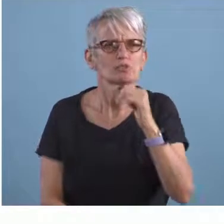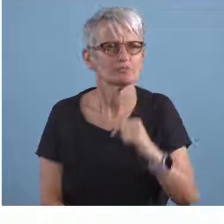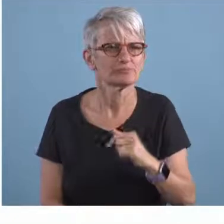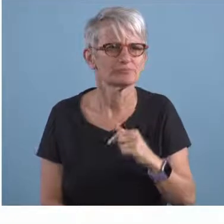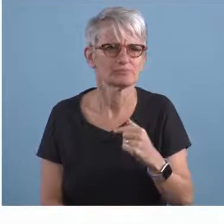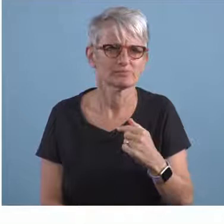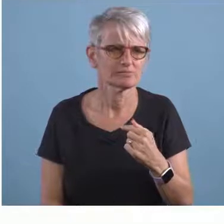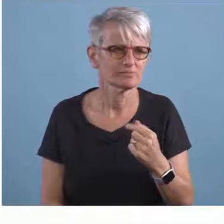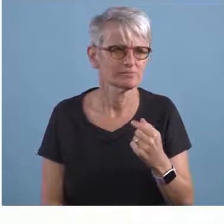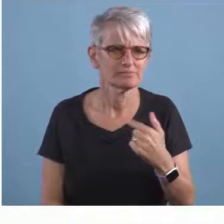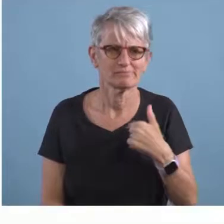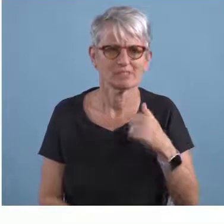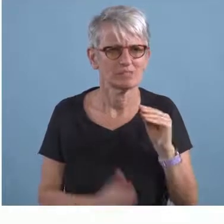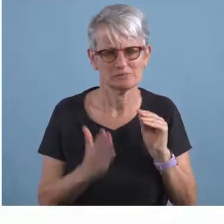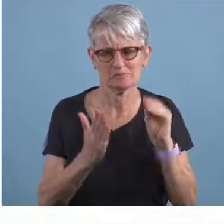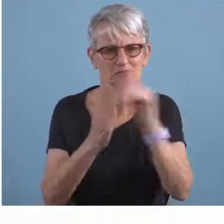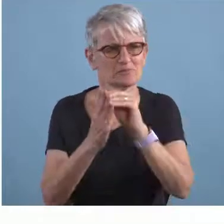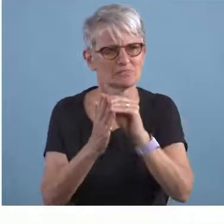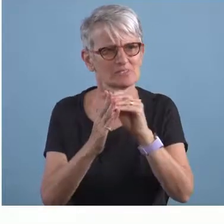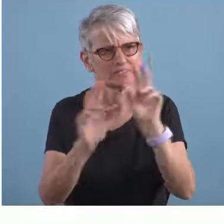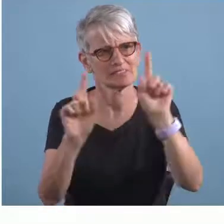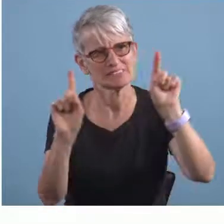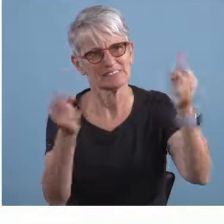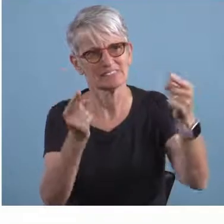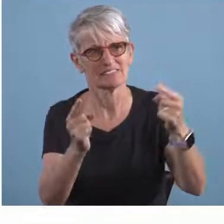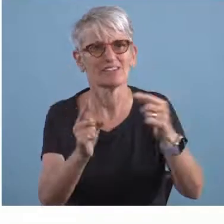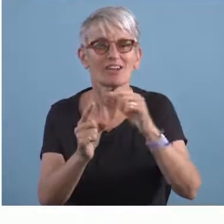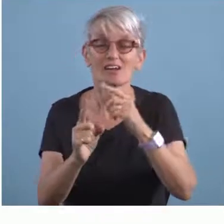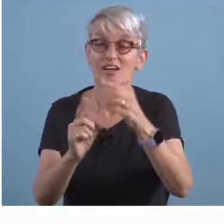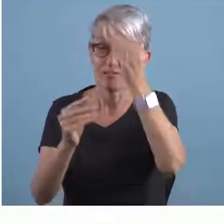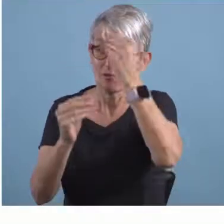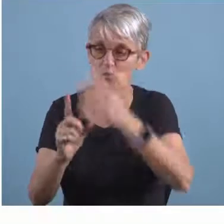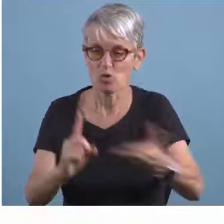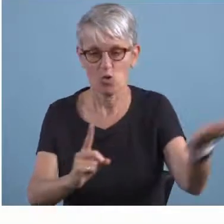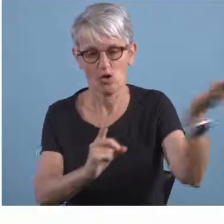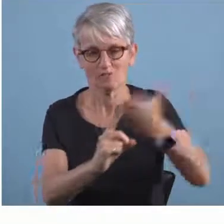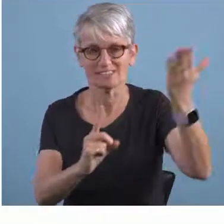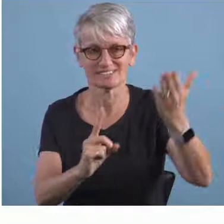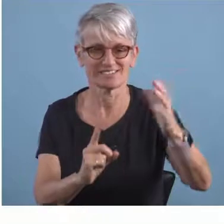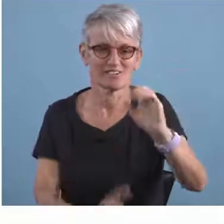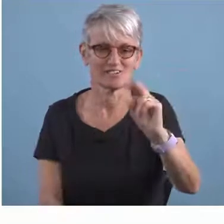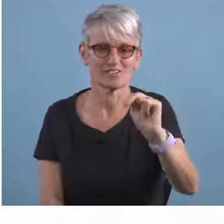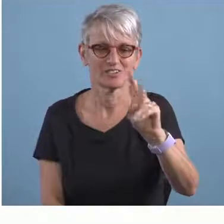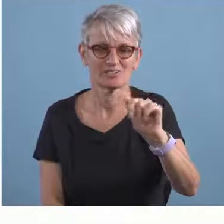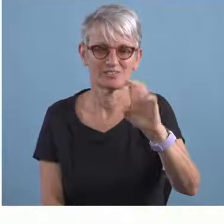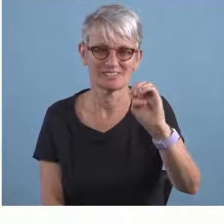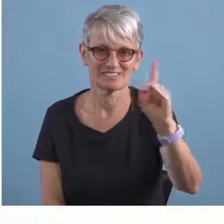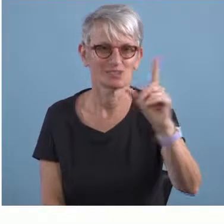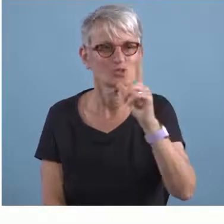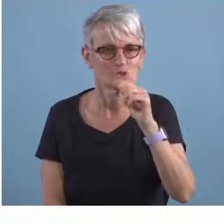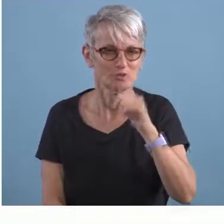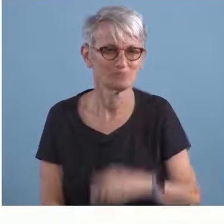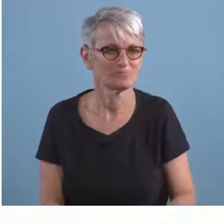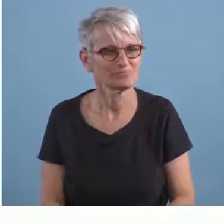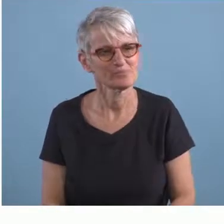this word in parentheses, who needs to be convinced to engage in telepractice? And it's